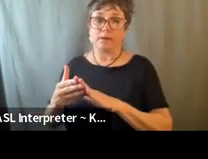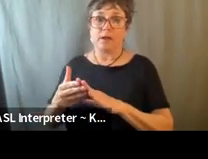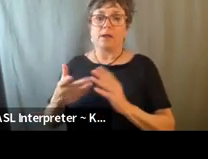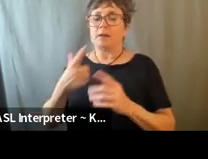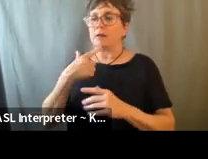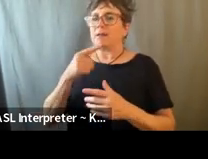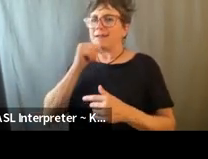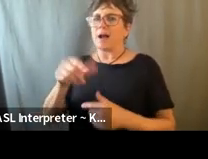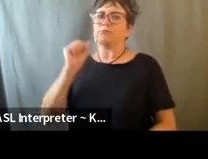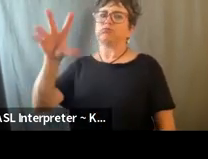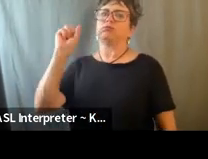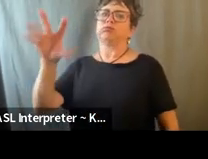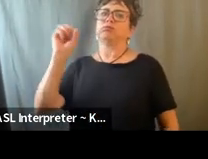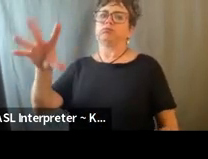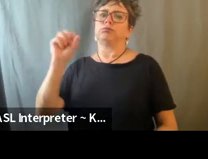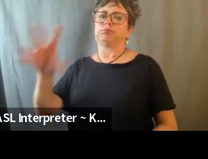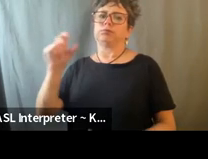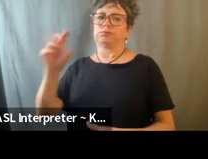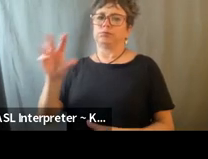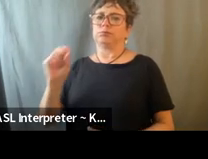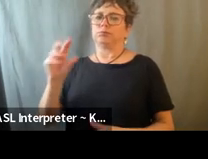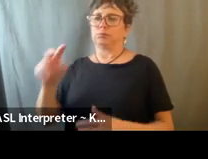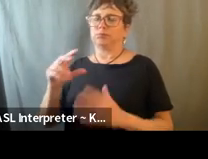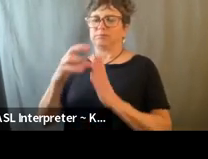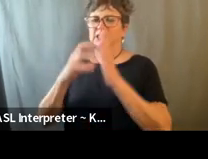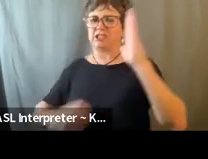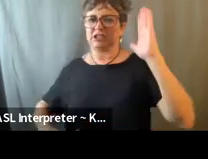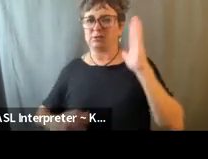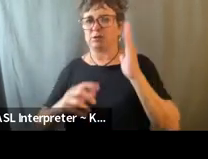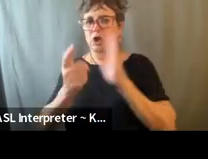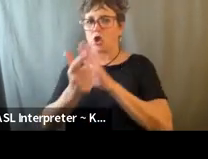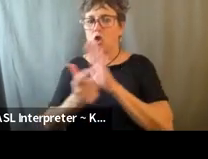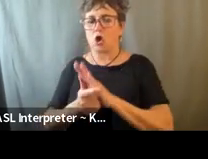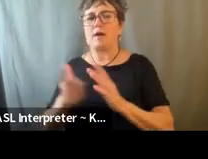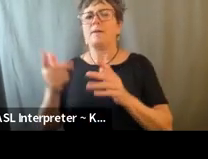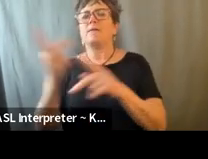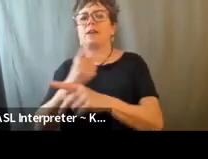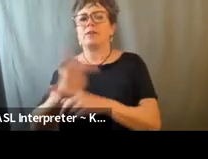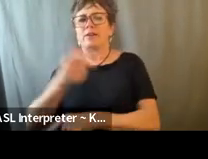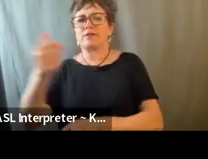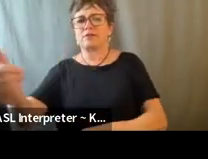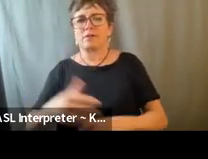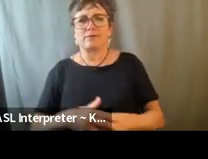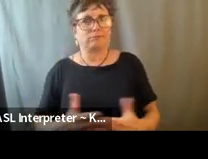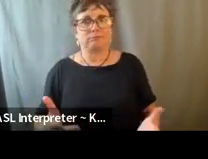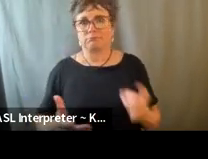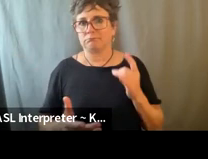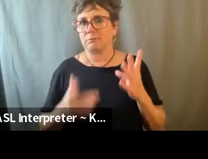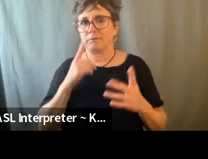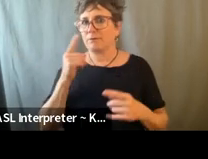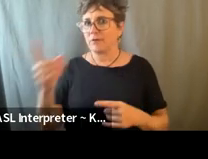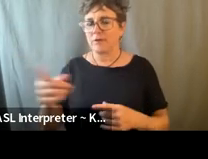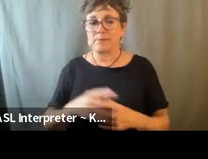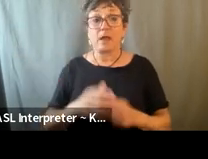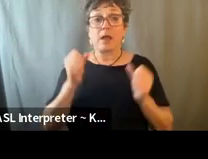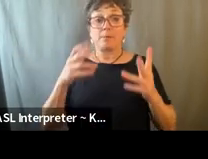this technical stuff, try to figure it out. Because I know when it comes to, a lot of youth with disabilities, we